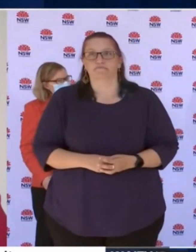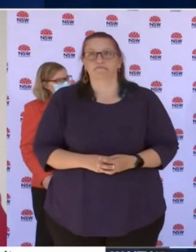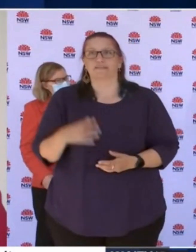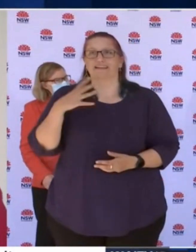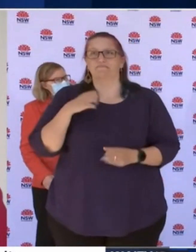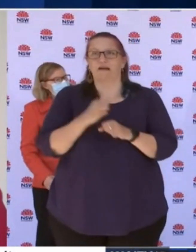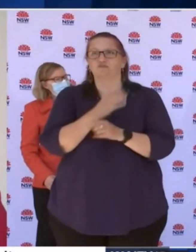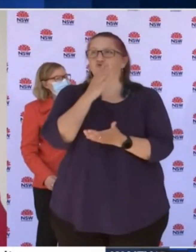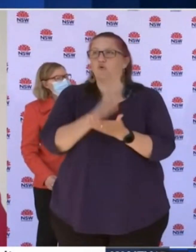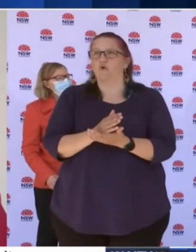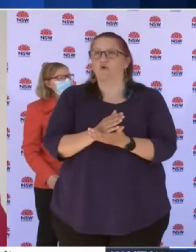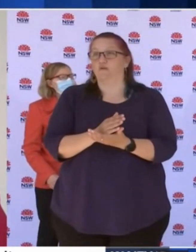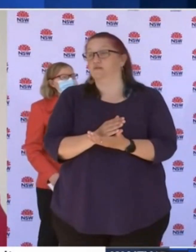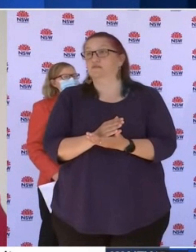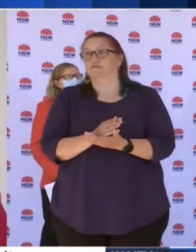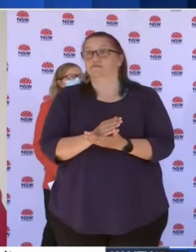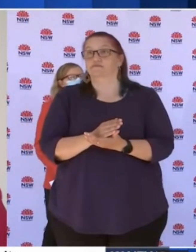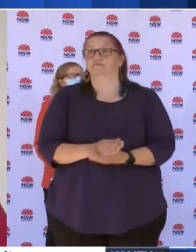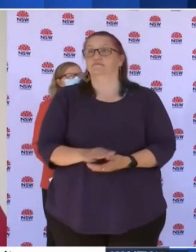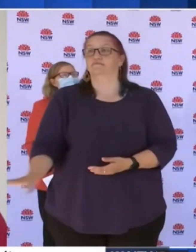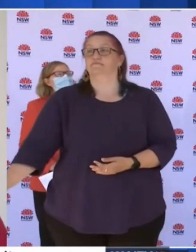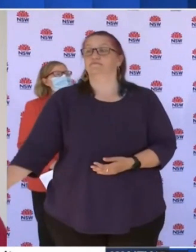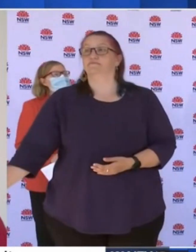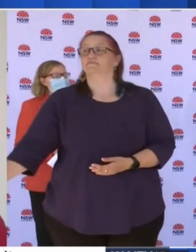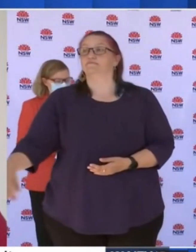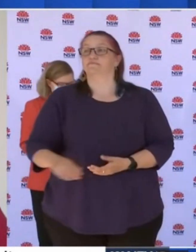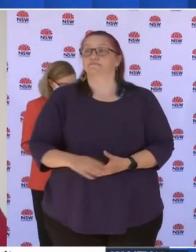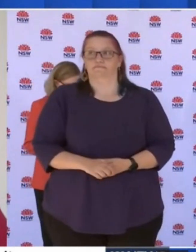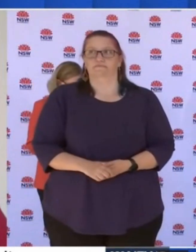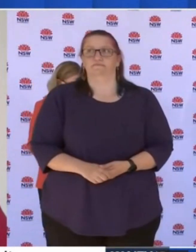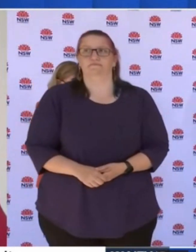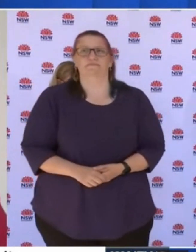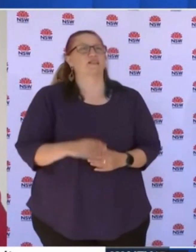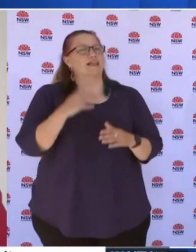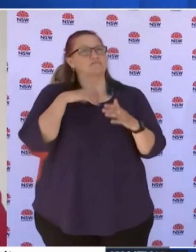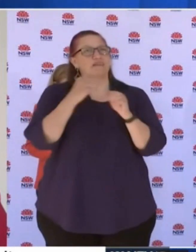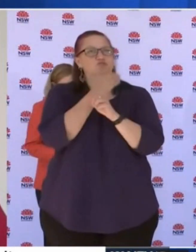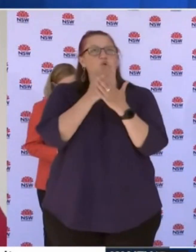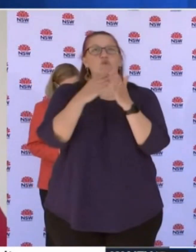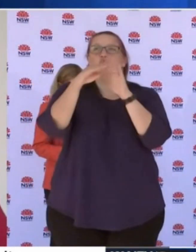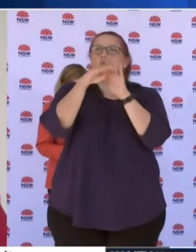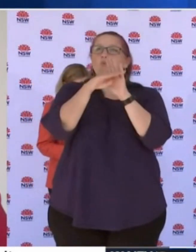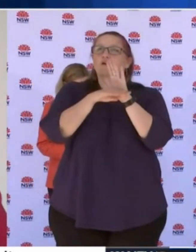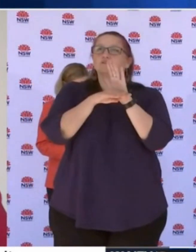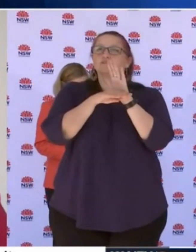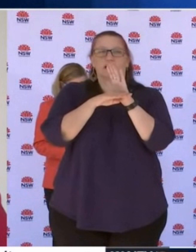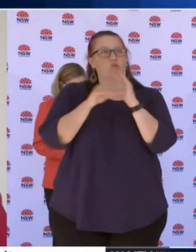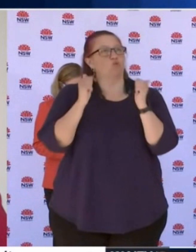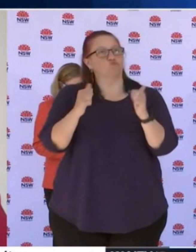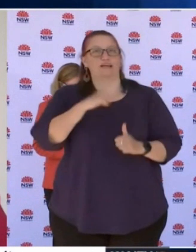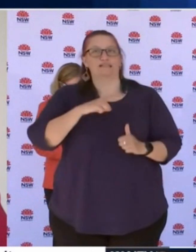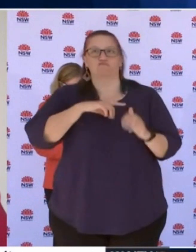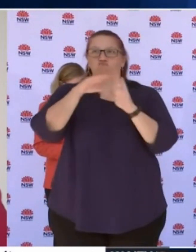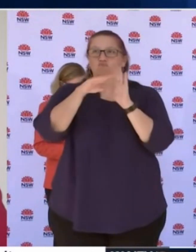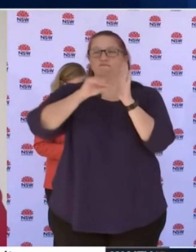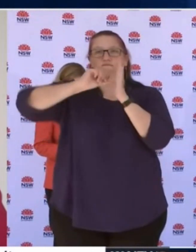the rules. The rules are there for a reason. The rules are there to make sure we get on top of these cases and that we can get out of lockdown when we want